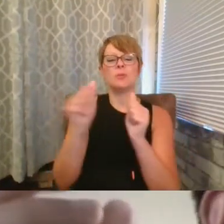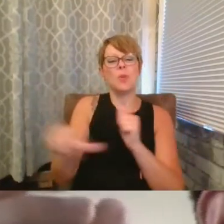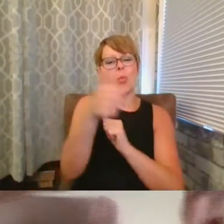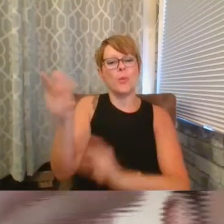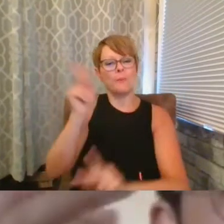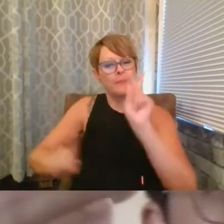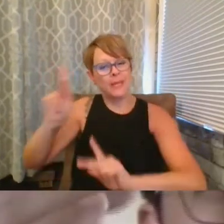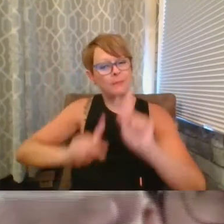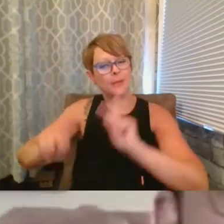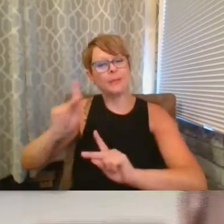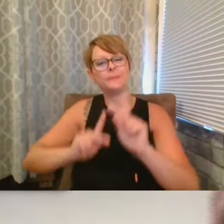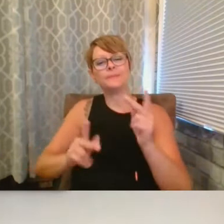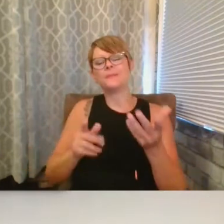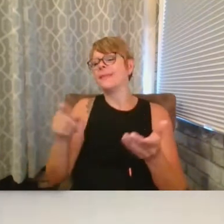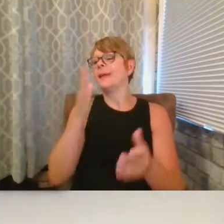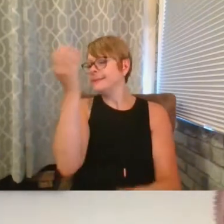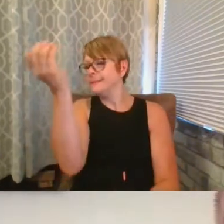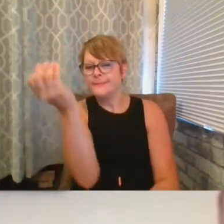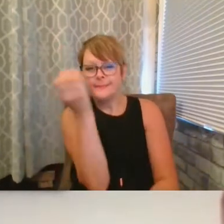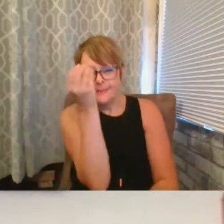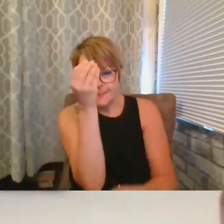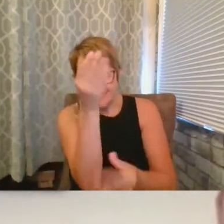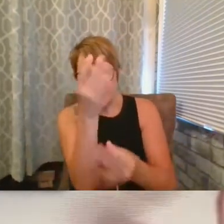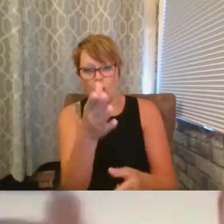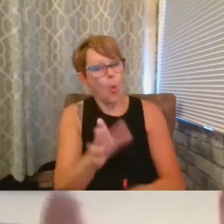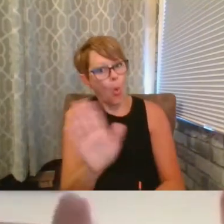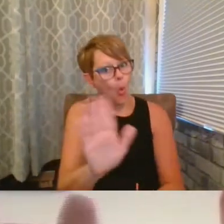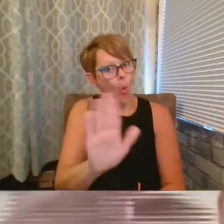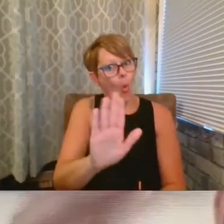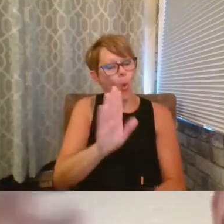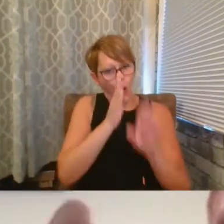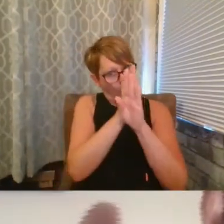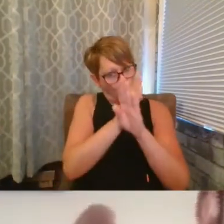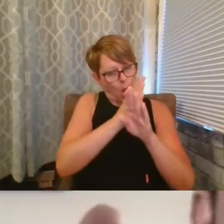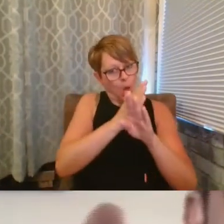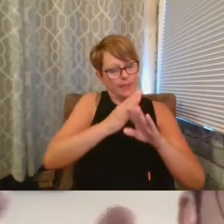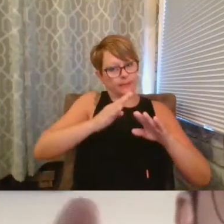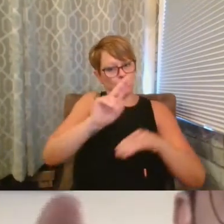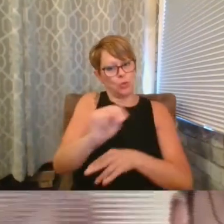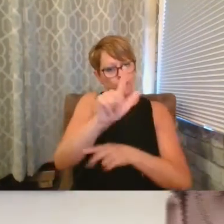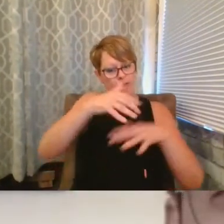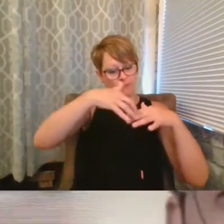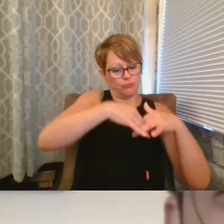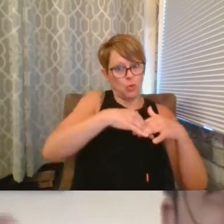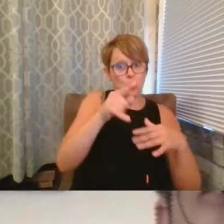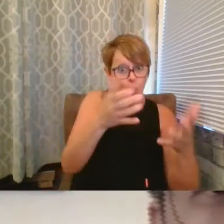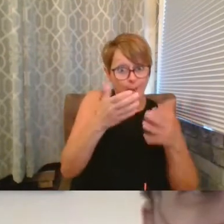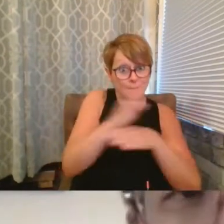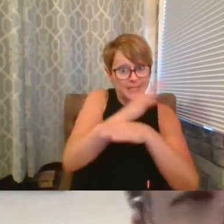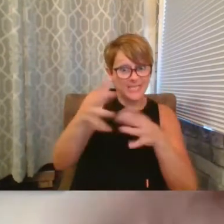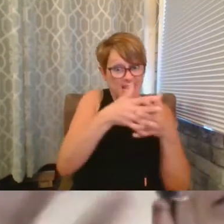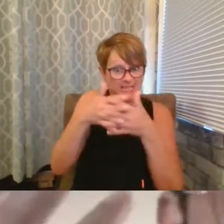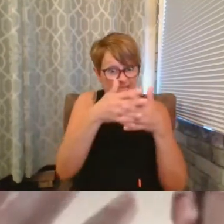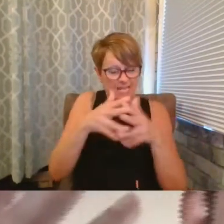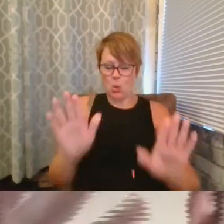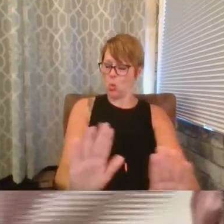you to, hide your Newfoundland roots if you want to do business somewhere else. I think we're a testament that